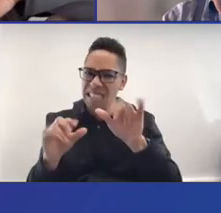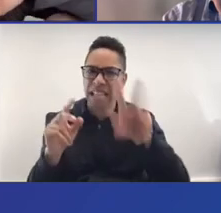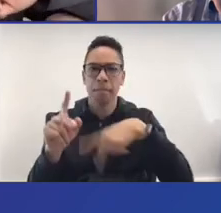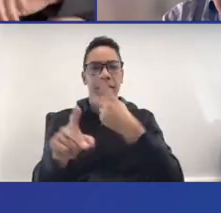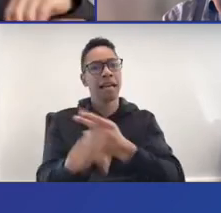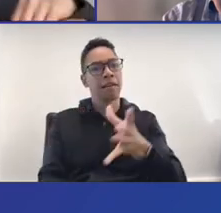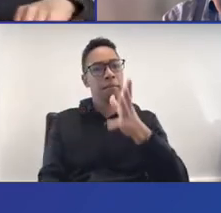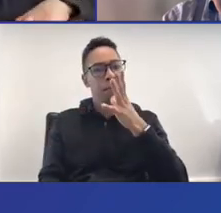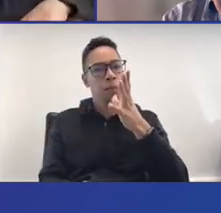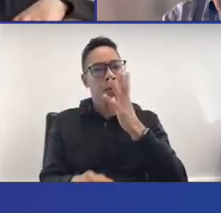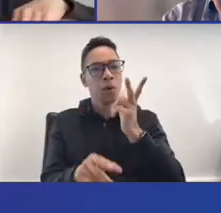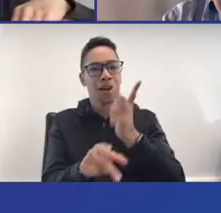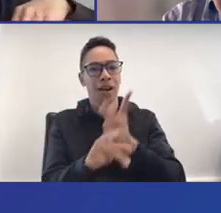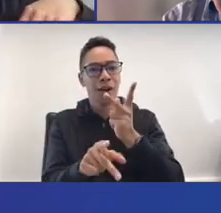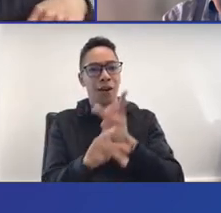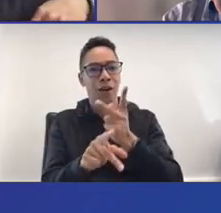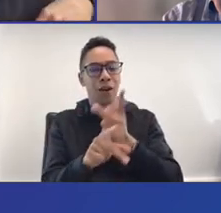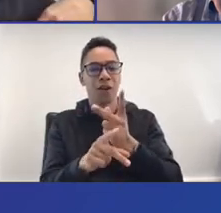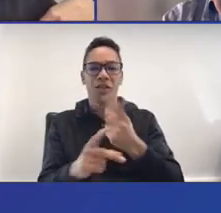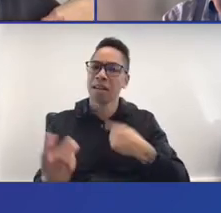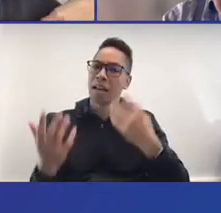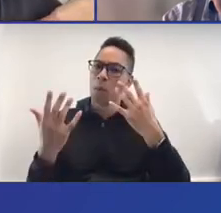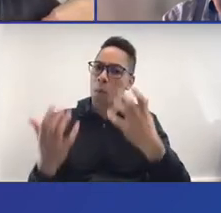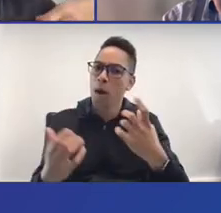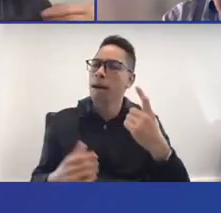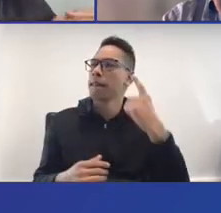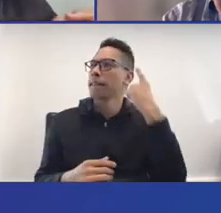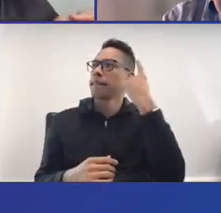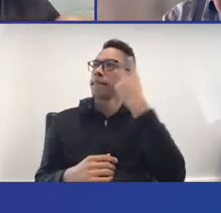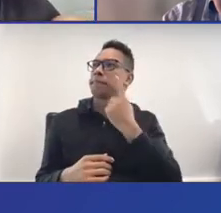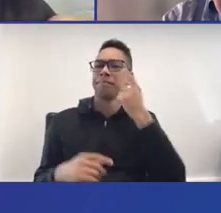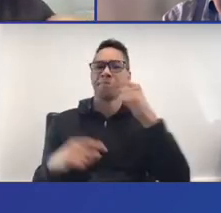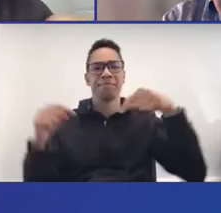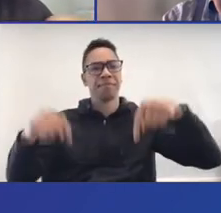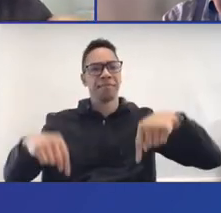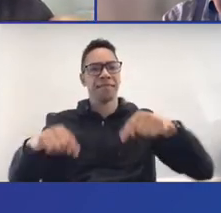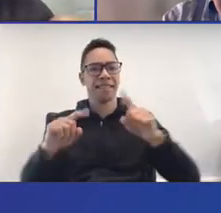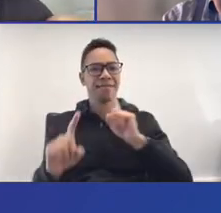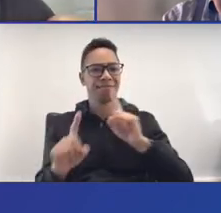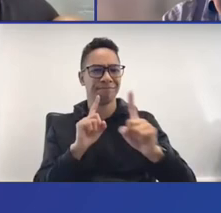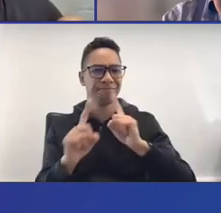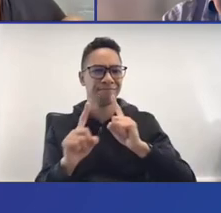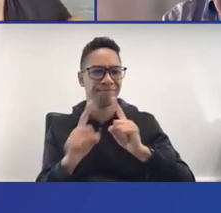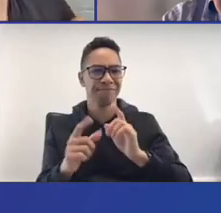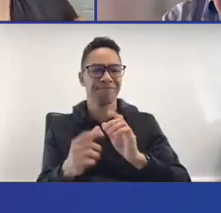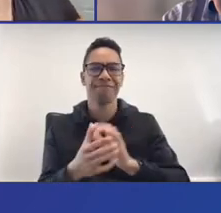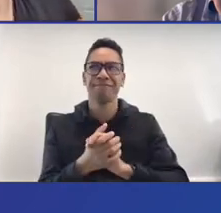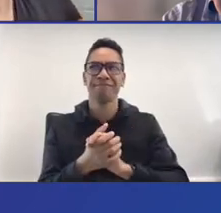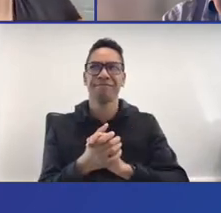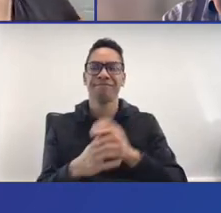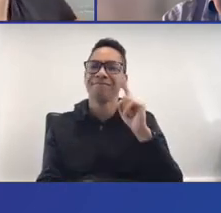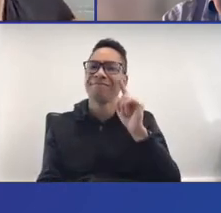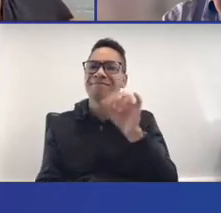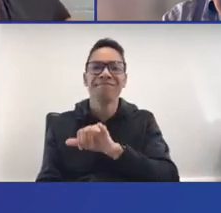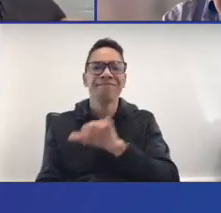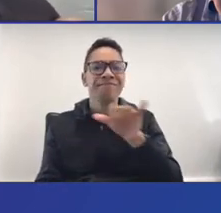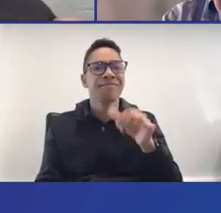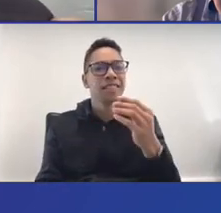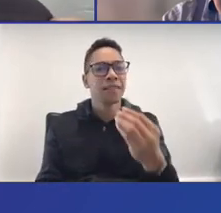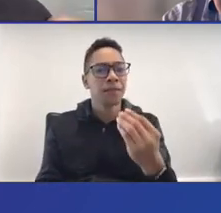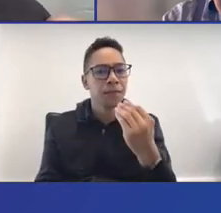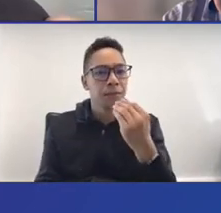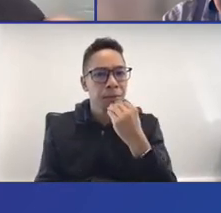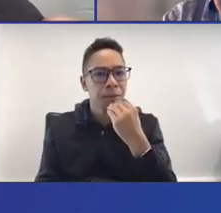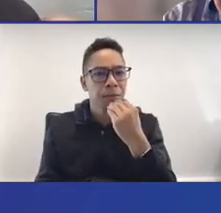care. I want to think about this conversation as food that